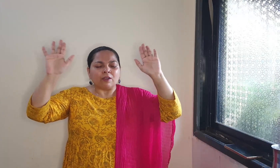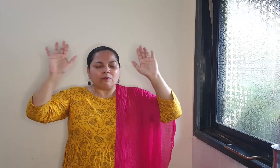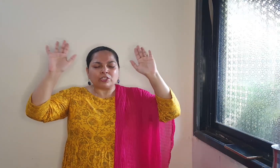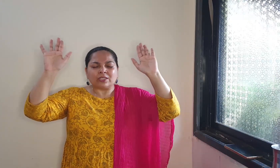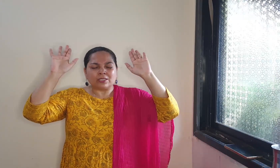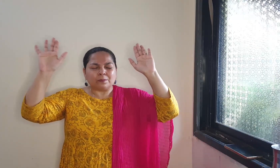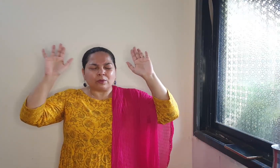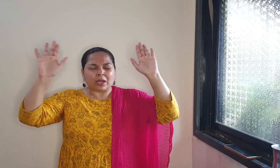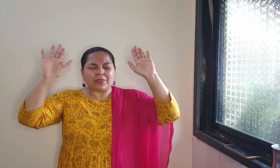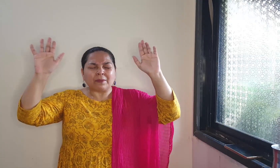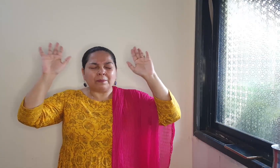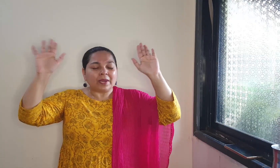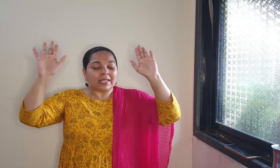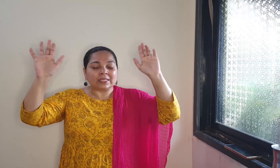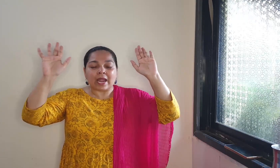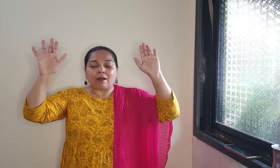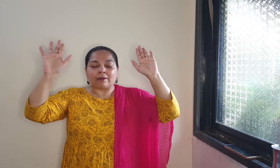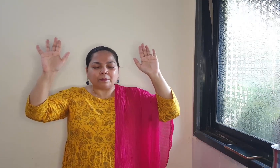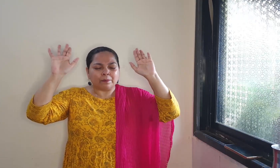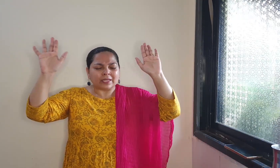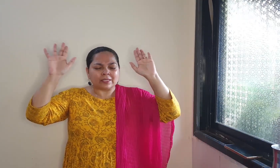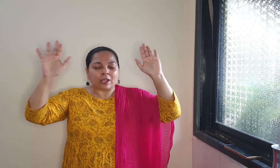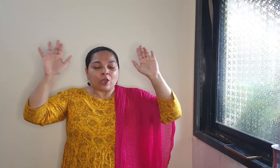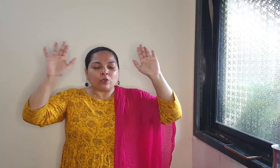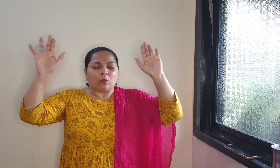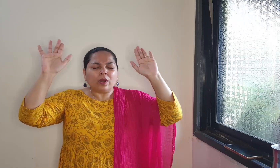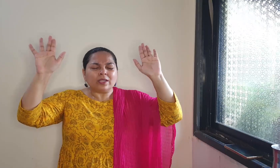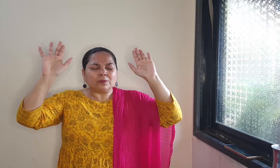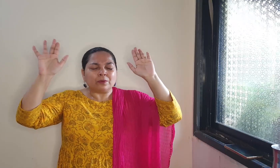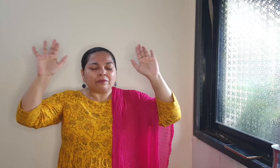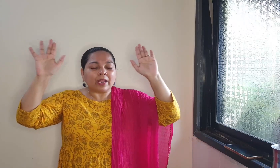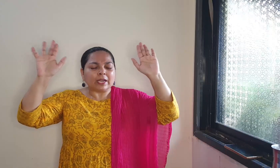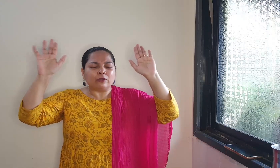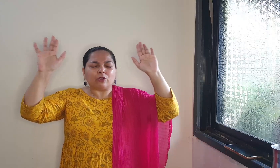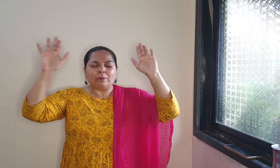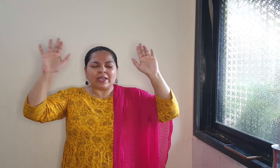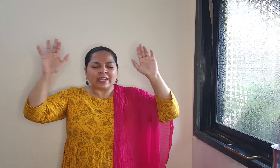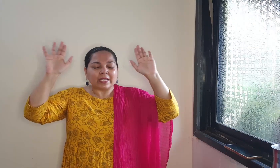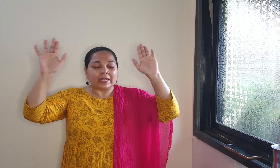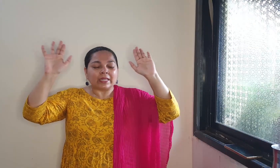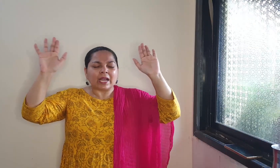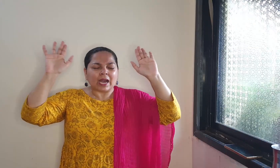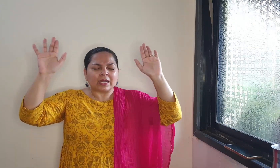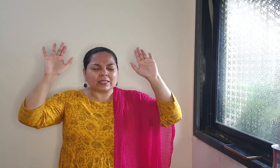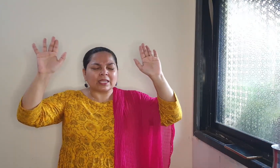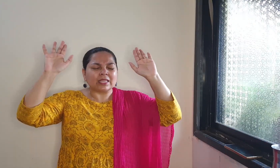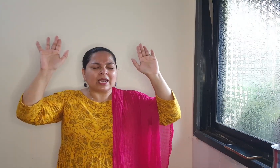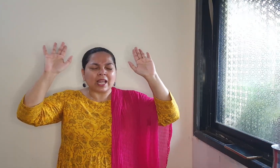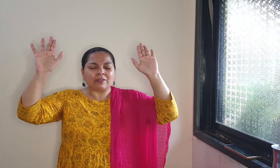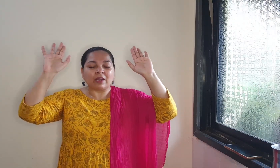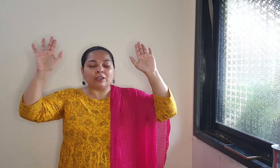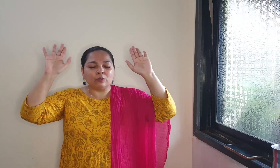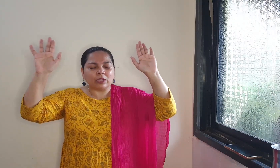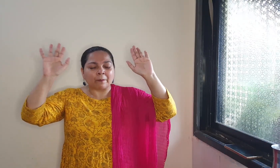Father, watching this program. They are blessed and are a blessing. Your word is prevailing, dominating in their hearts, in